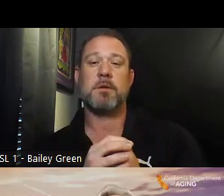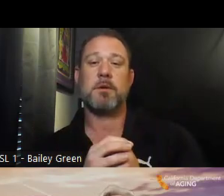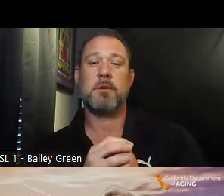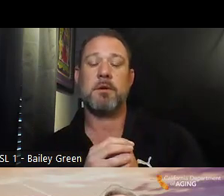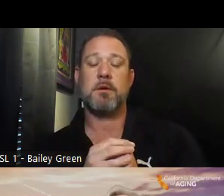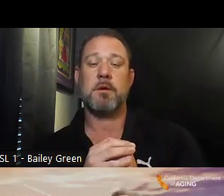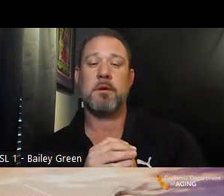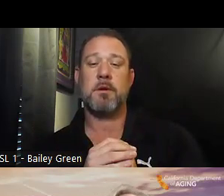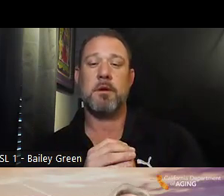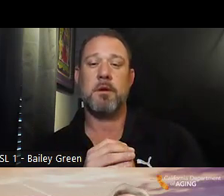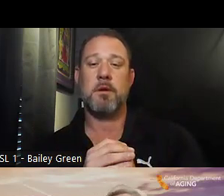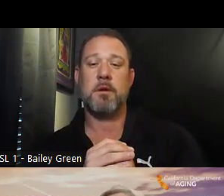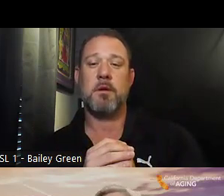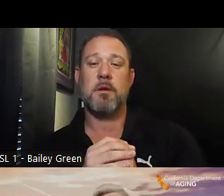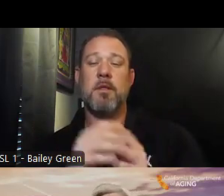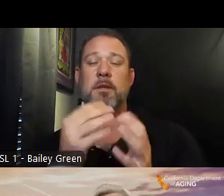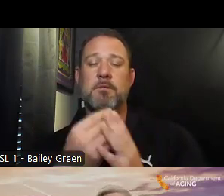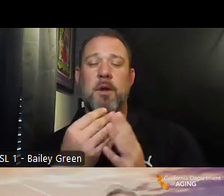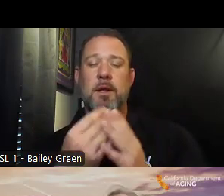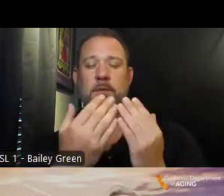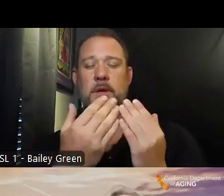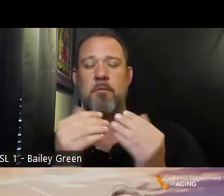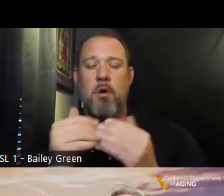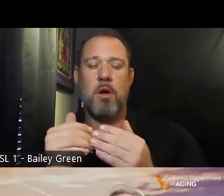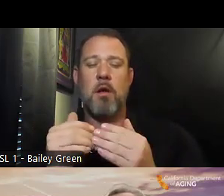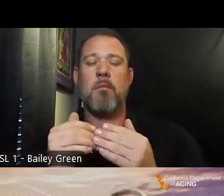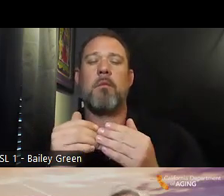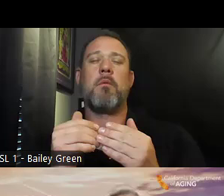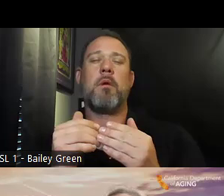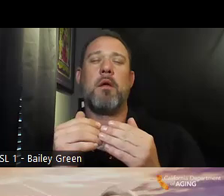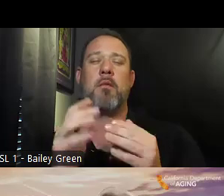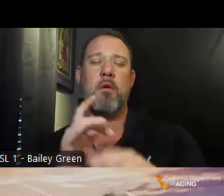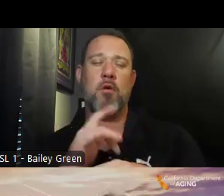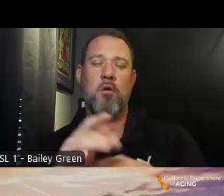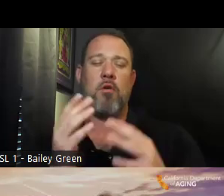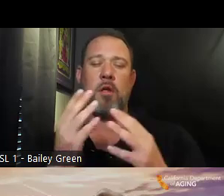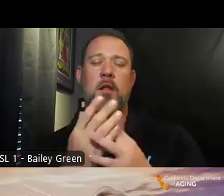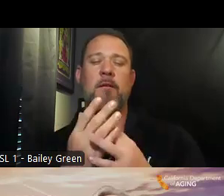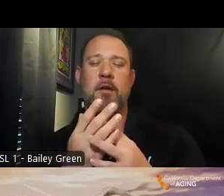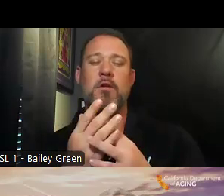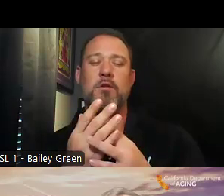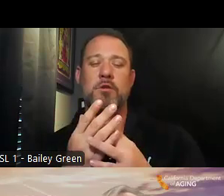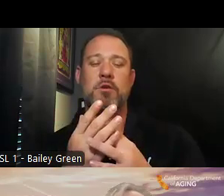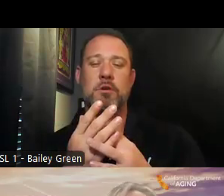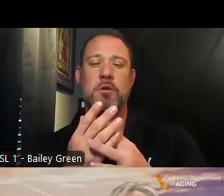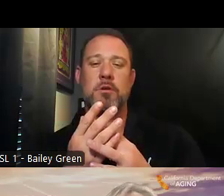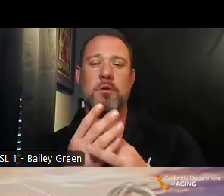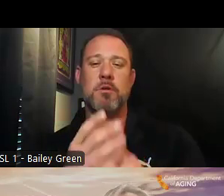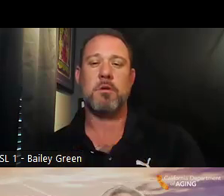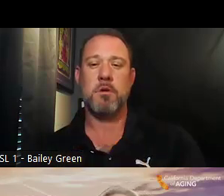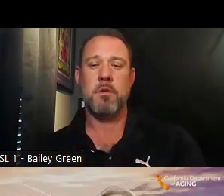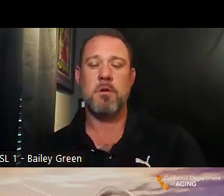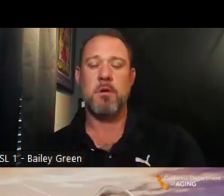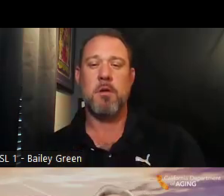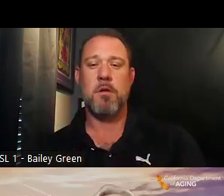know, this money is being broken up and there's a good chunk of the early intervention pieces that go to younger